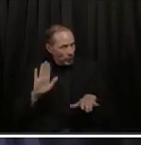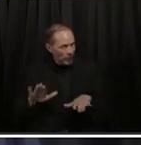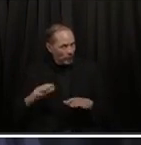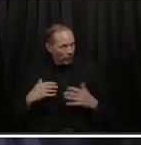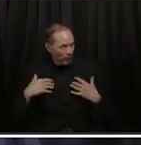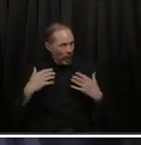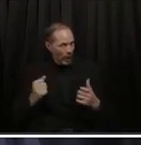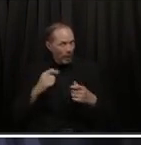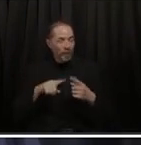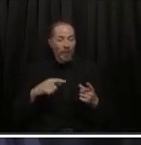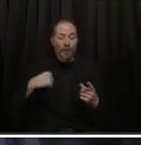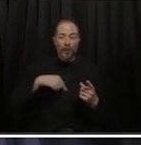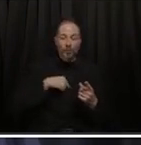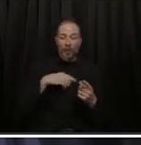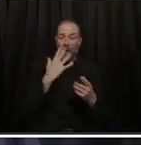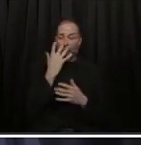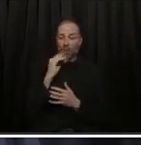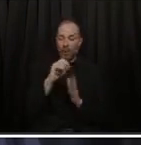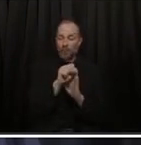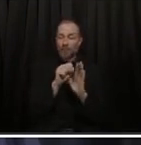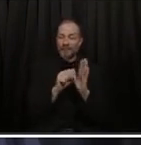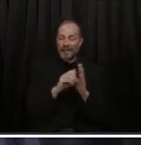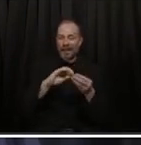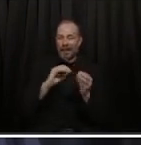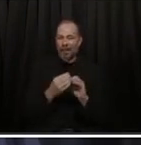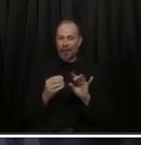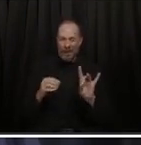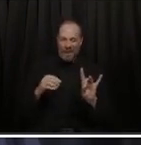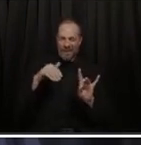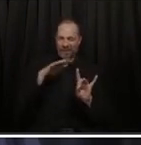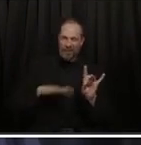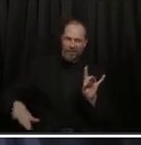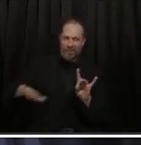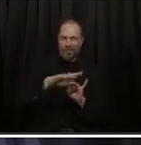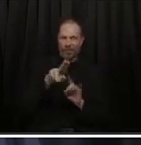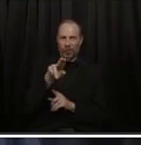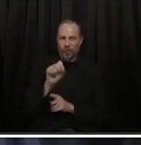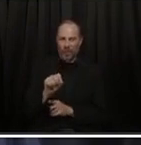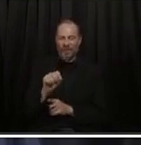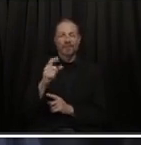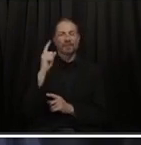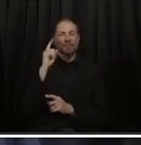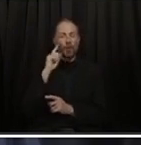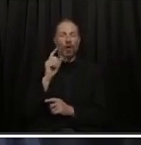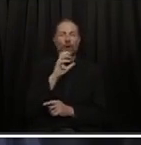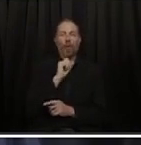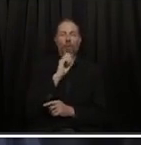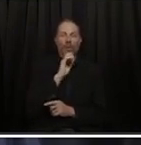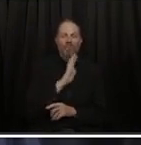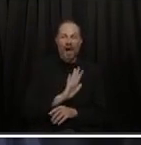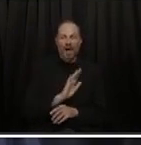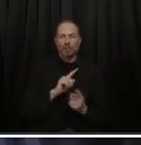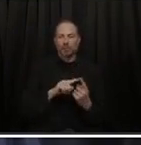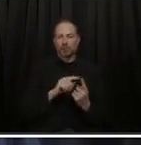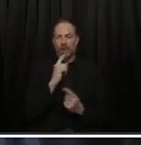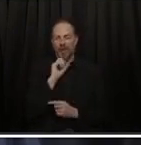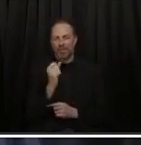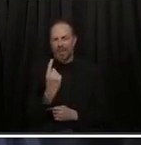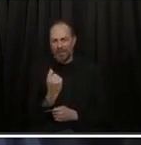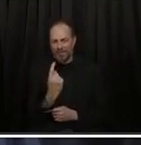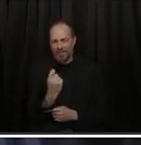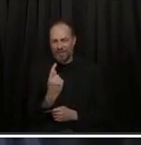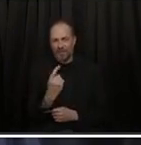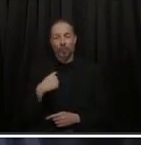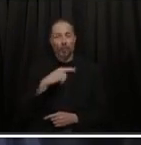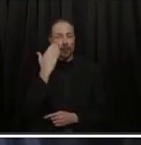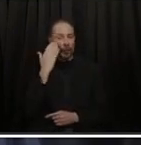the country among the states for the highest vaccination rate for 5 to 11-year-olds. We're at about 22%. We know we need to do